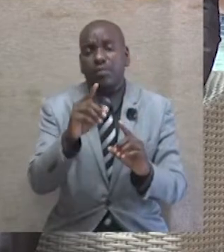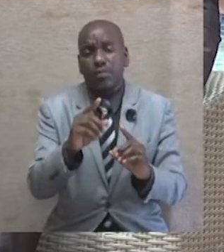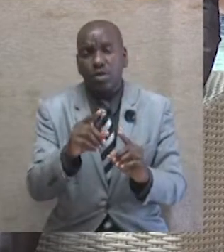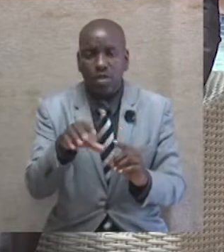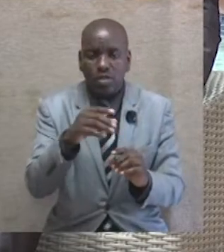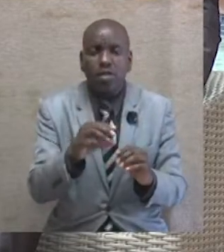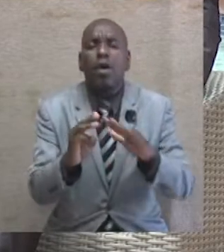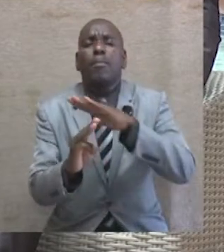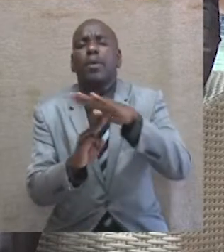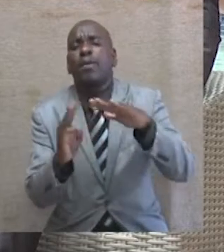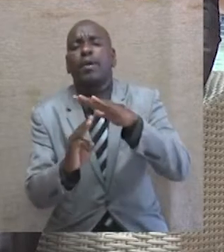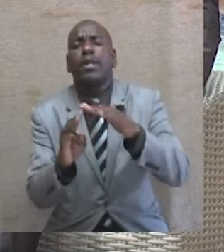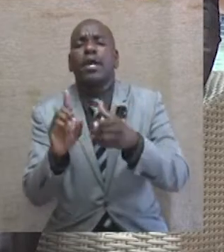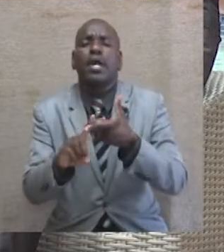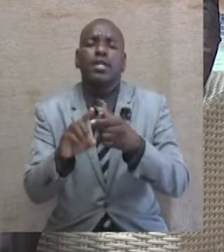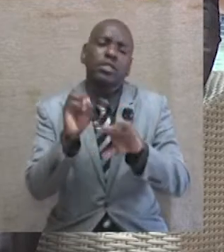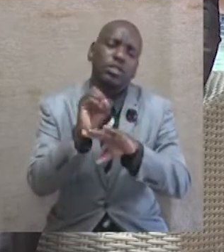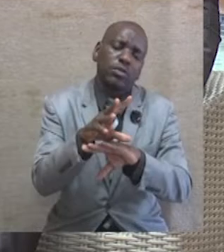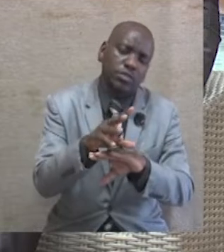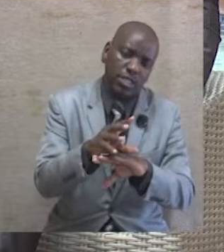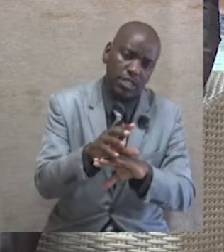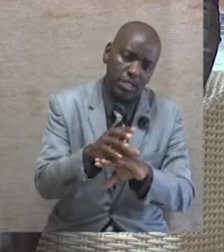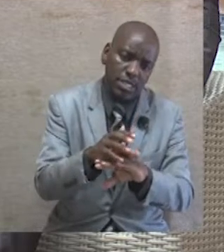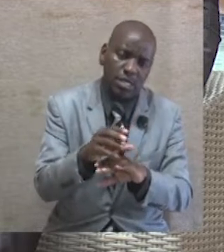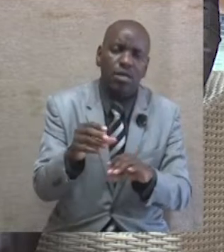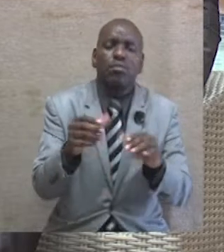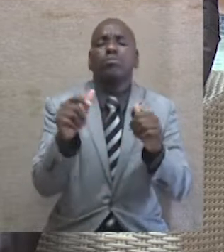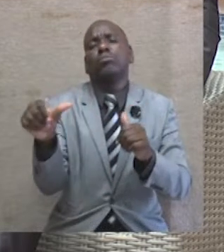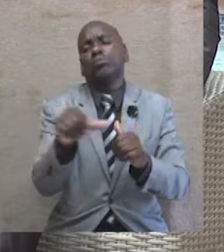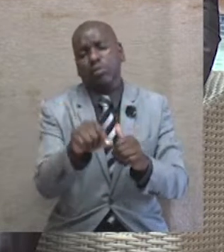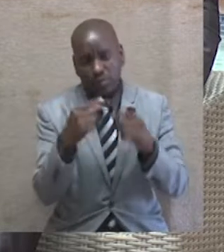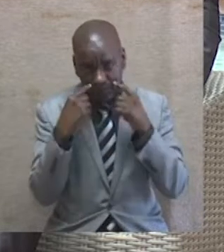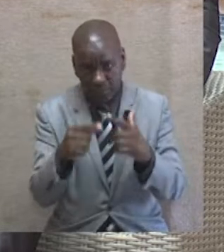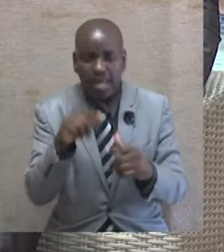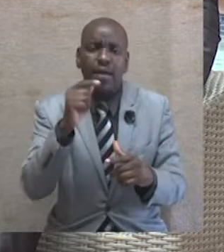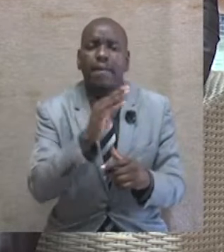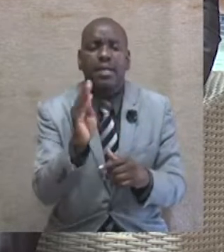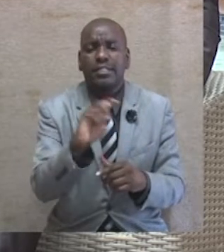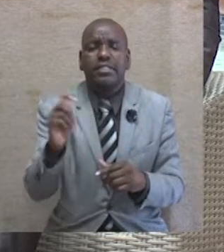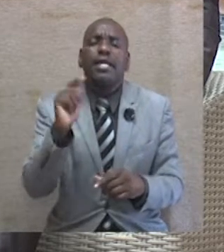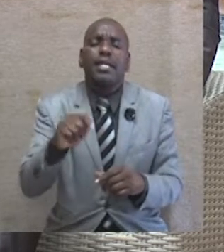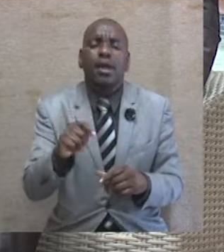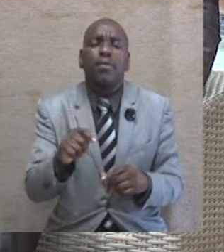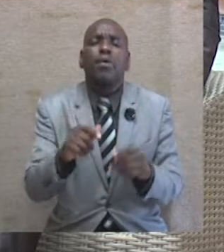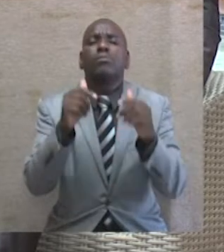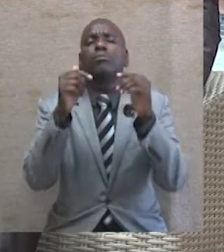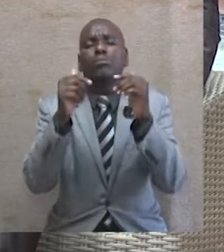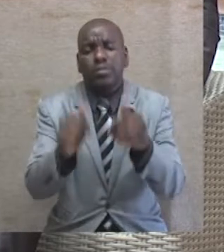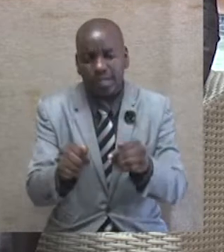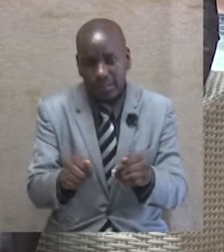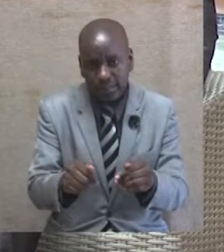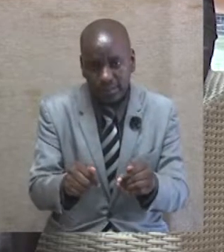it both at the primary and secondary, whereby it is taken as an extracurriculum? Yeah, both. Okay. But now we are trying to put